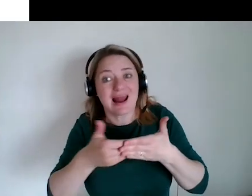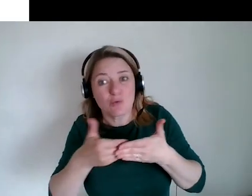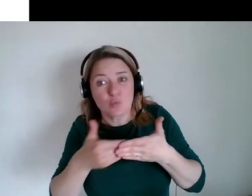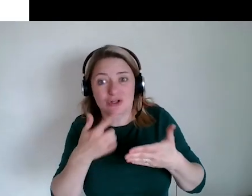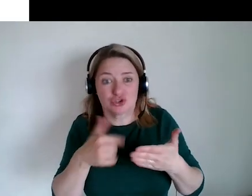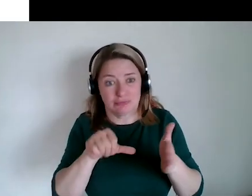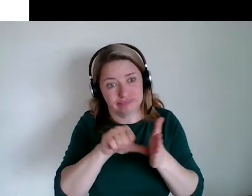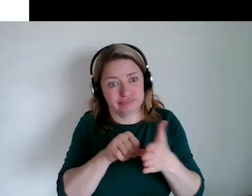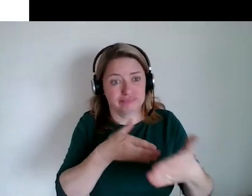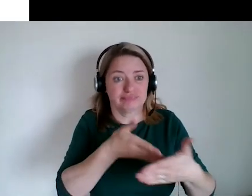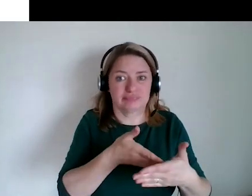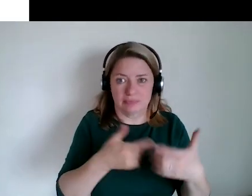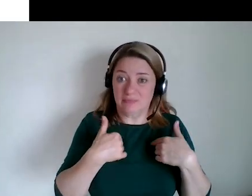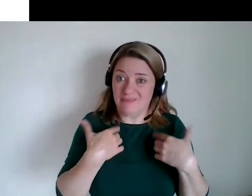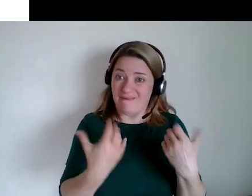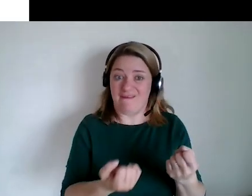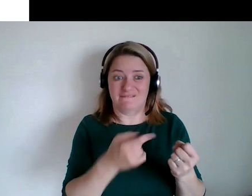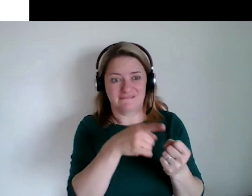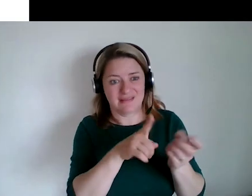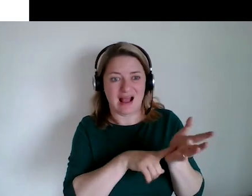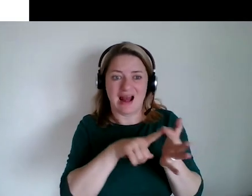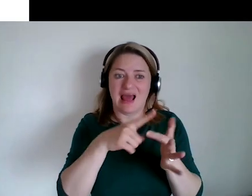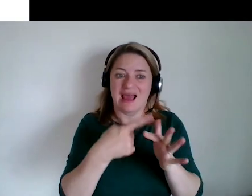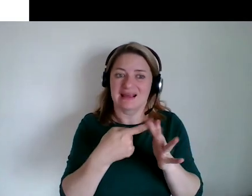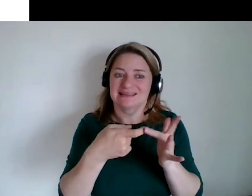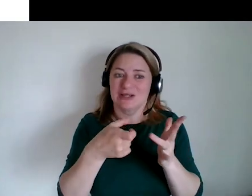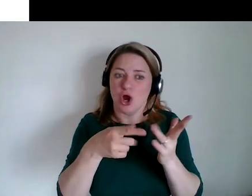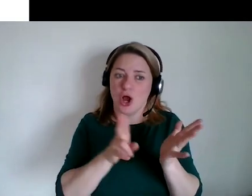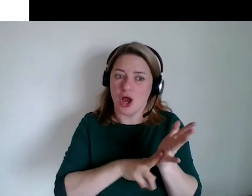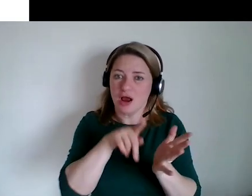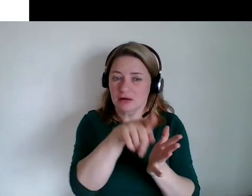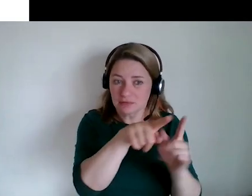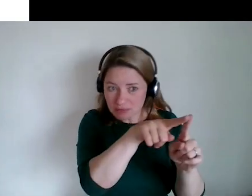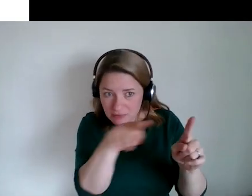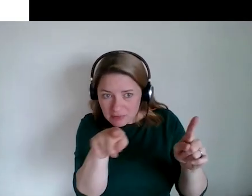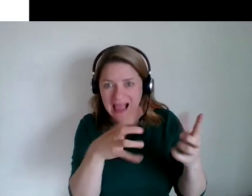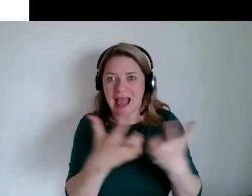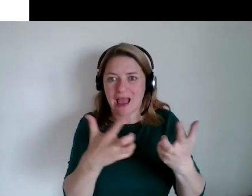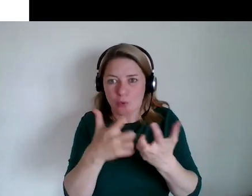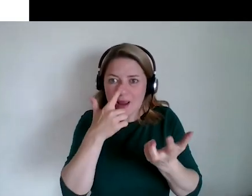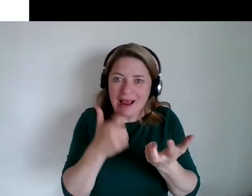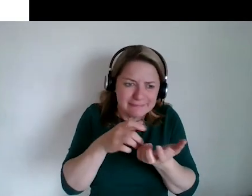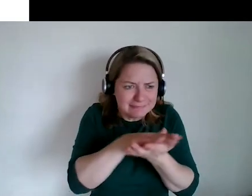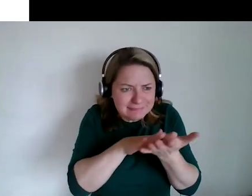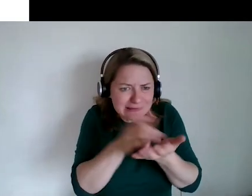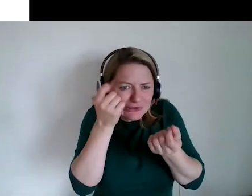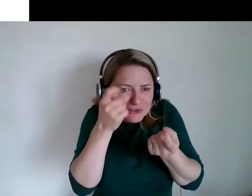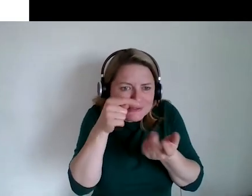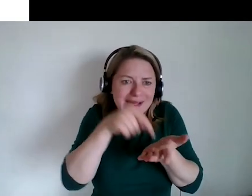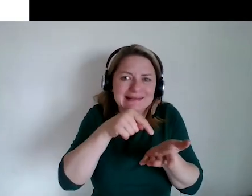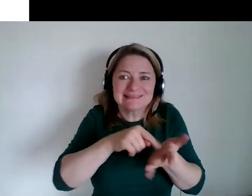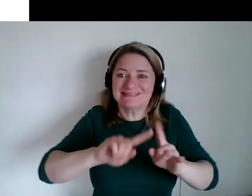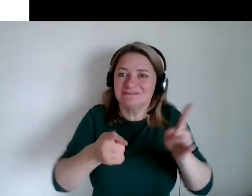be a barrier, we also have a lexicon and a how-to guide written by Gab Spin and colleagues, how to define clinical